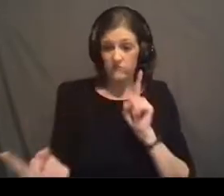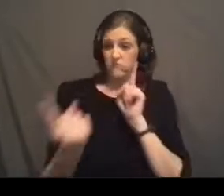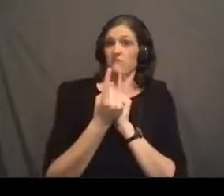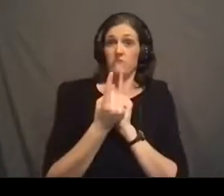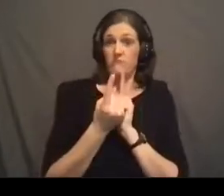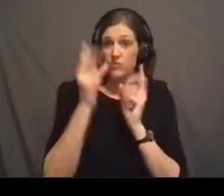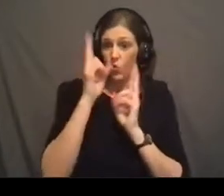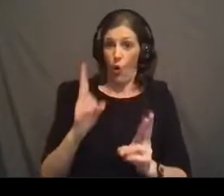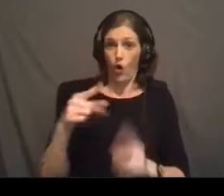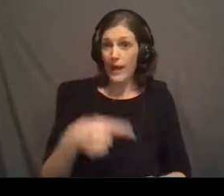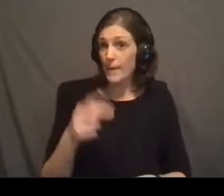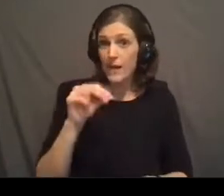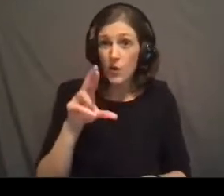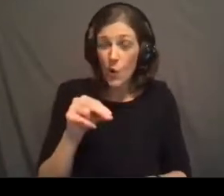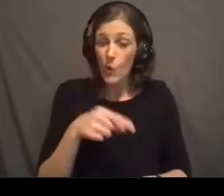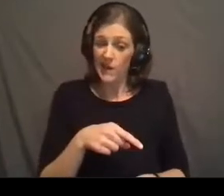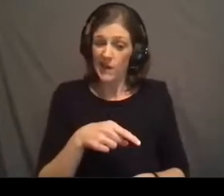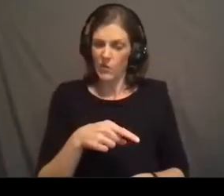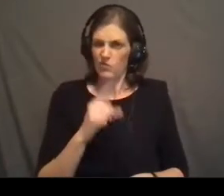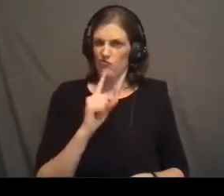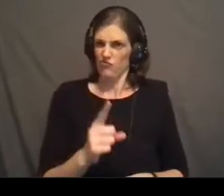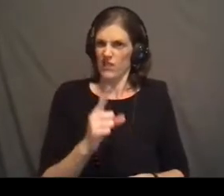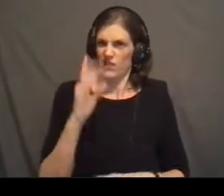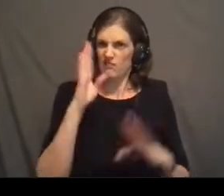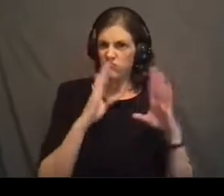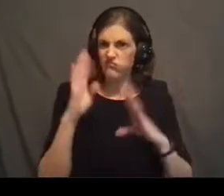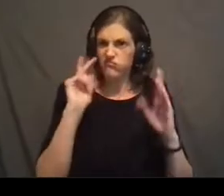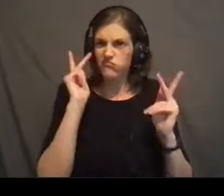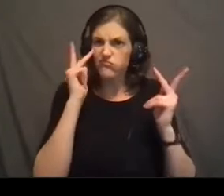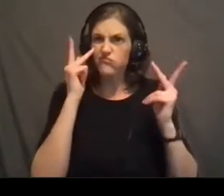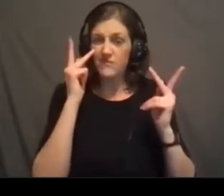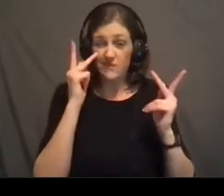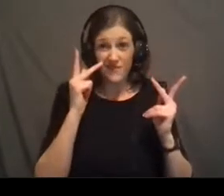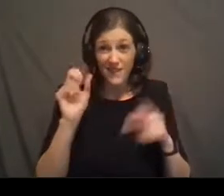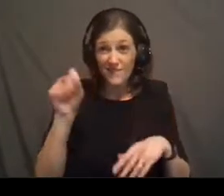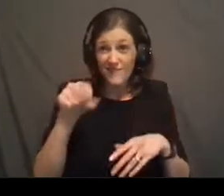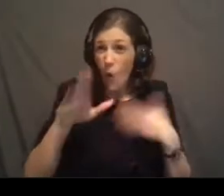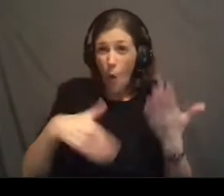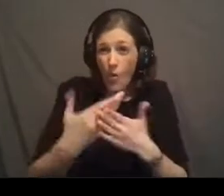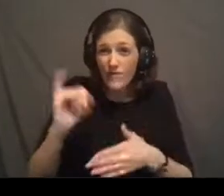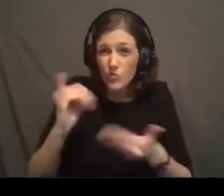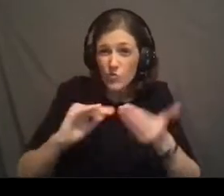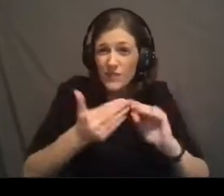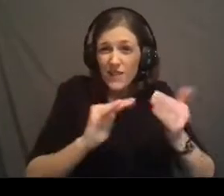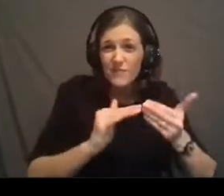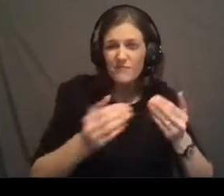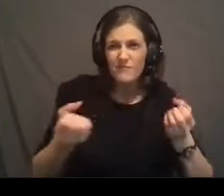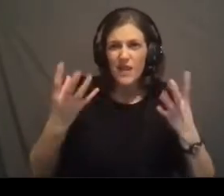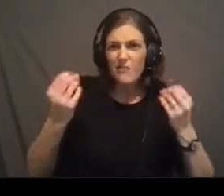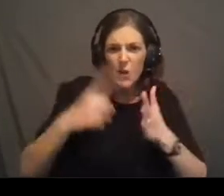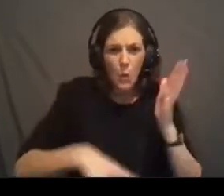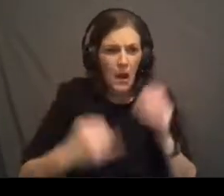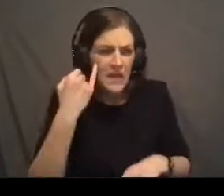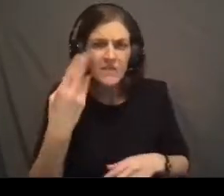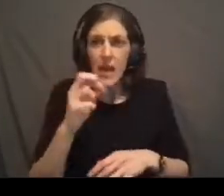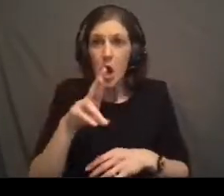homage. You got to understand, he was deeply troubled, and so was all of Jerusalem. There's so many what ifs going on in their minds. Herod is